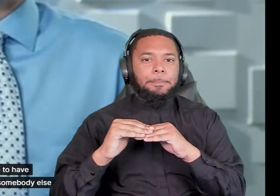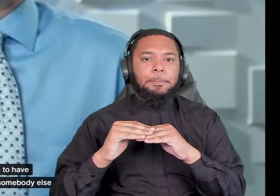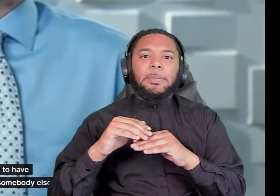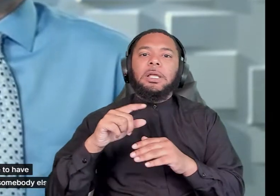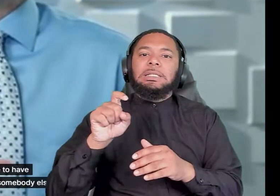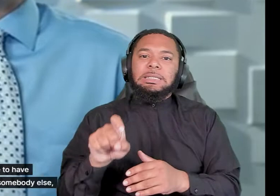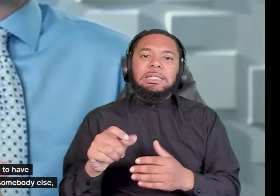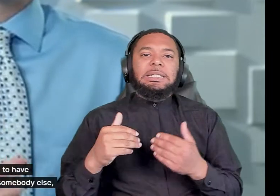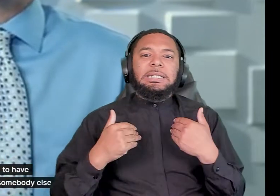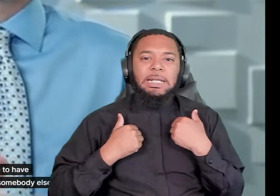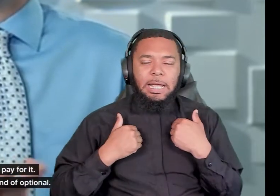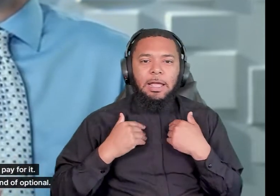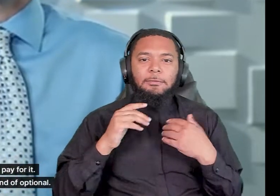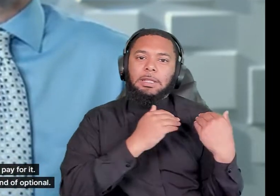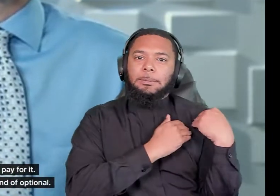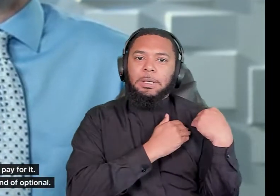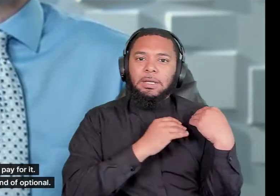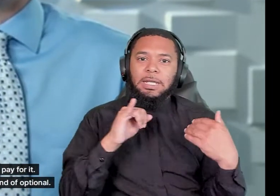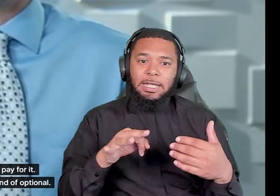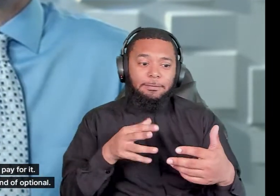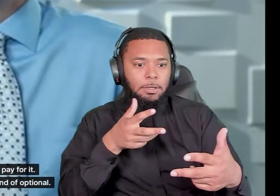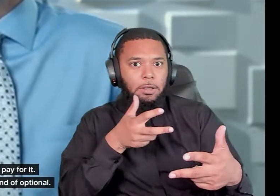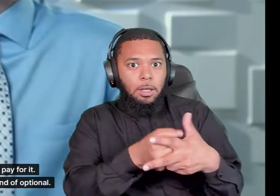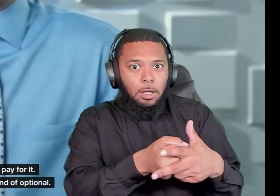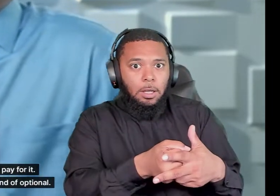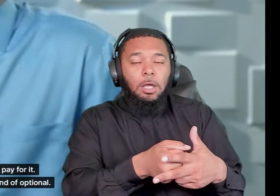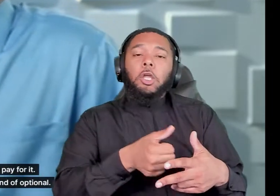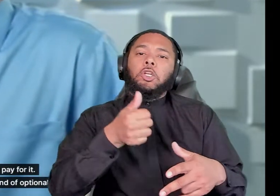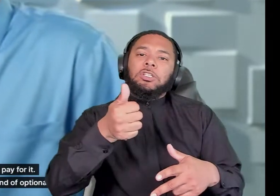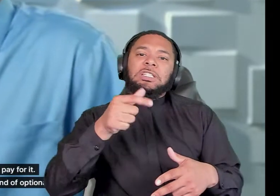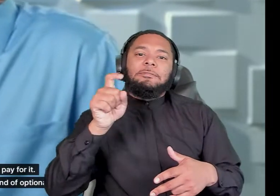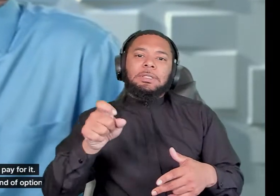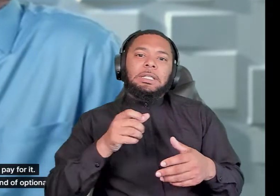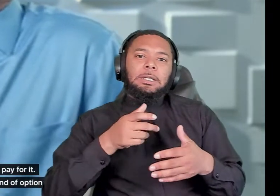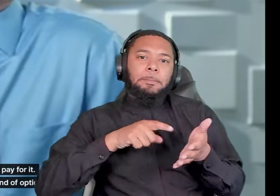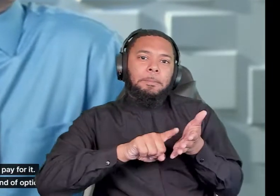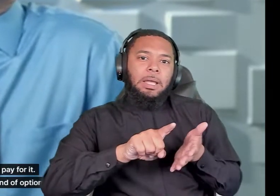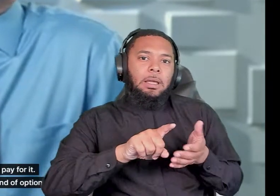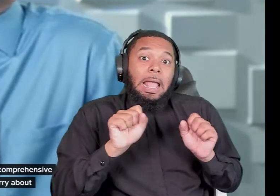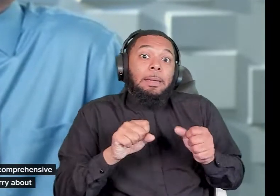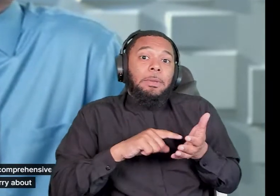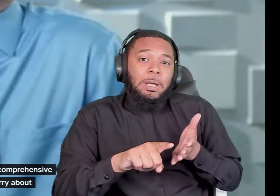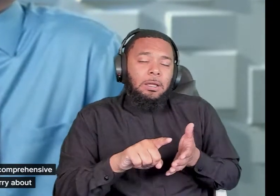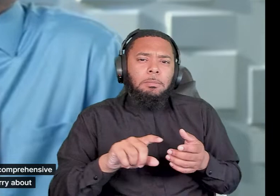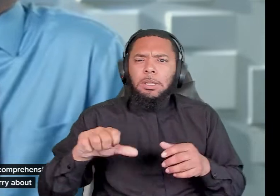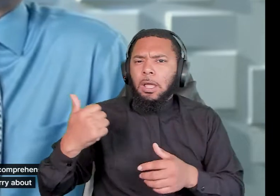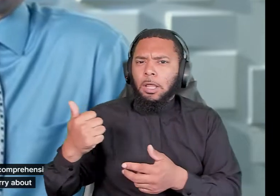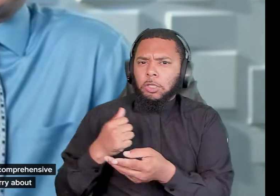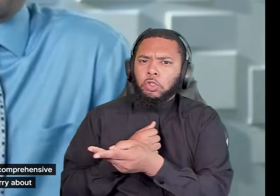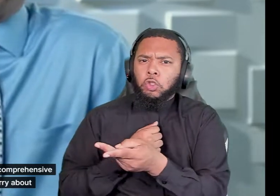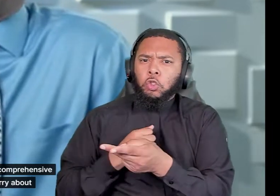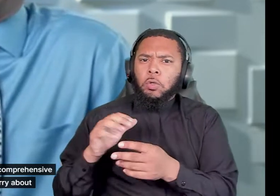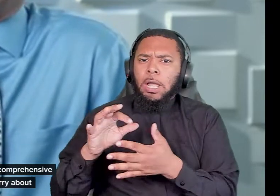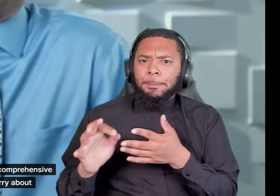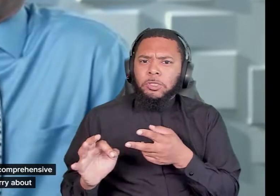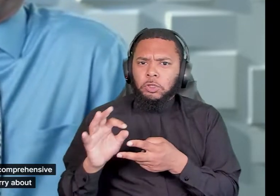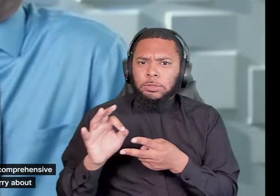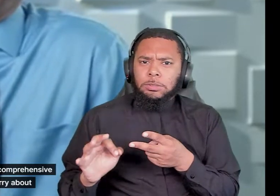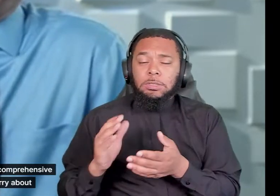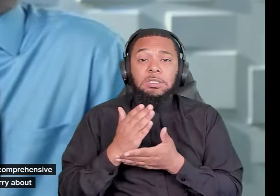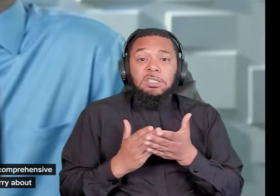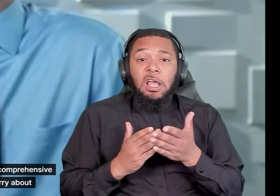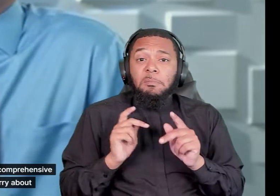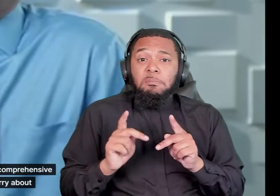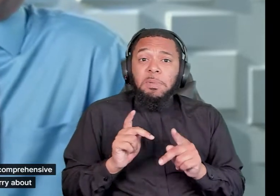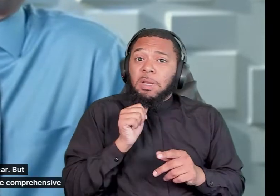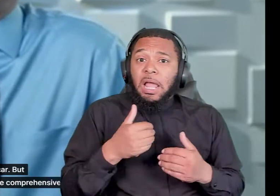liability insurance. If you hit somebody else, you've got to be able to pay for it. So, but the other ones are kind of optional. So some people don't have comprehensive,